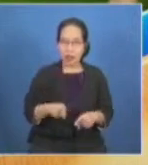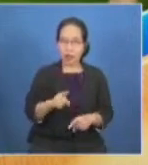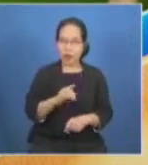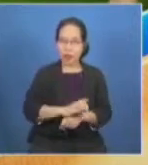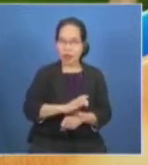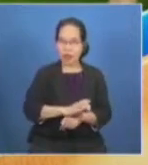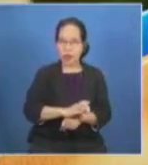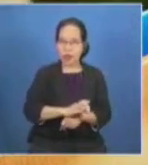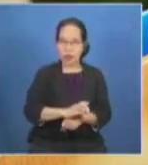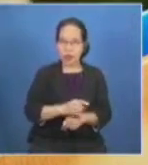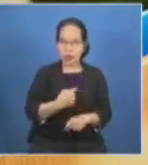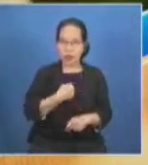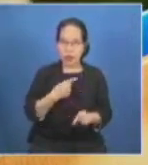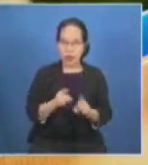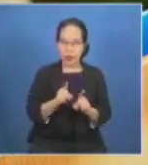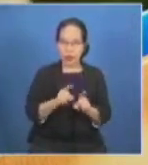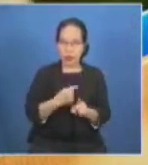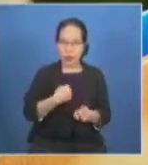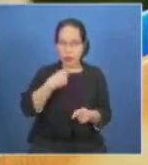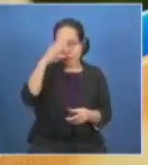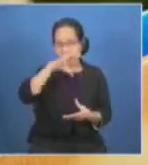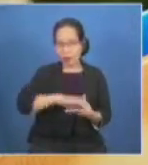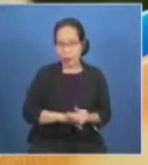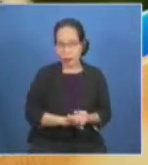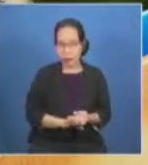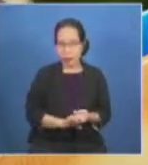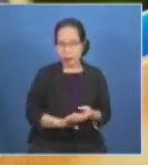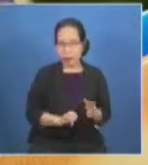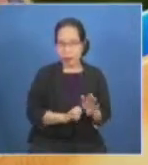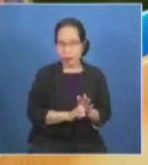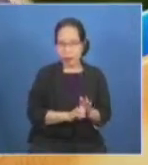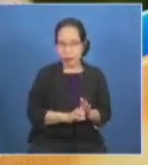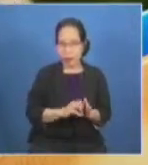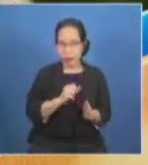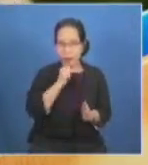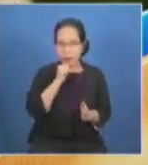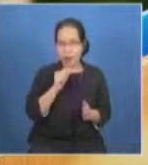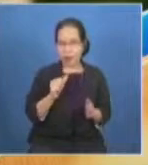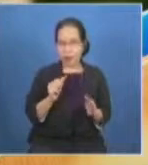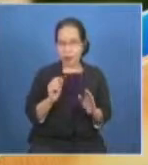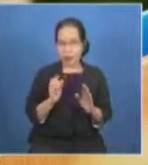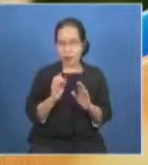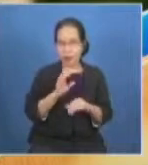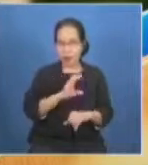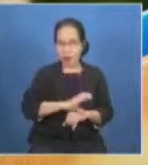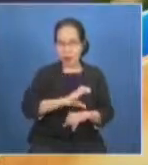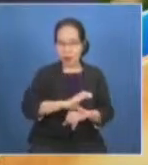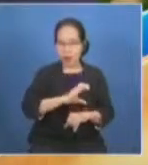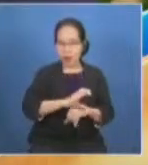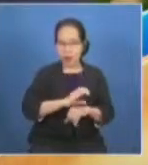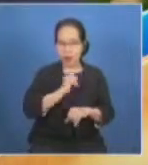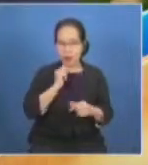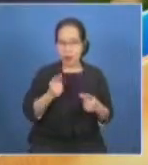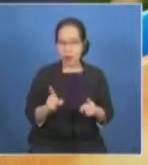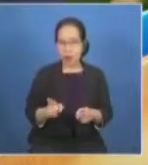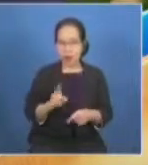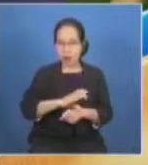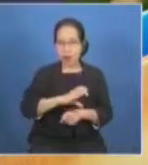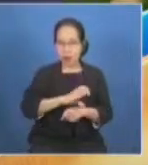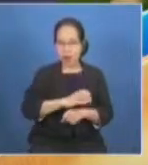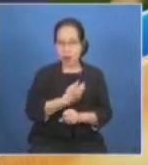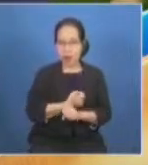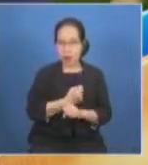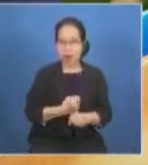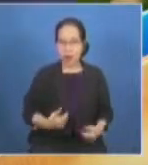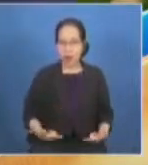to church. I also believe that if I don't go to church, life is